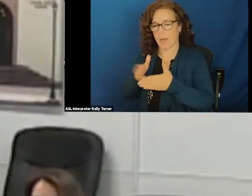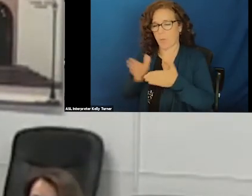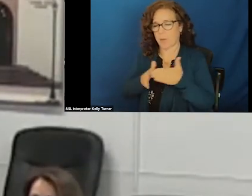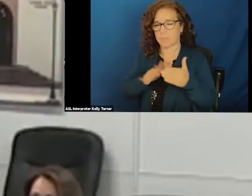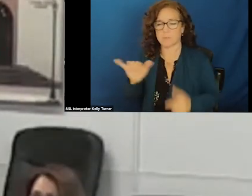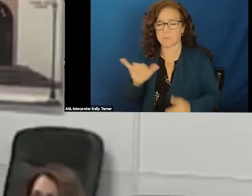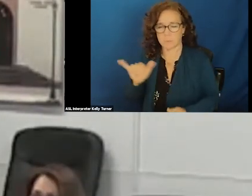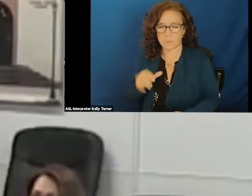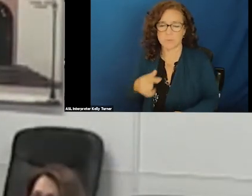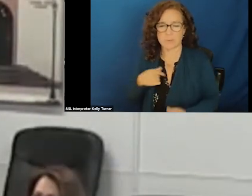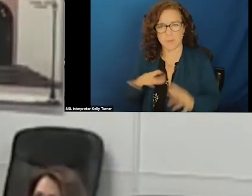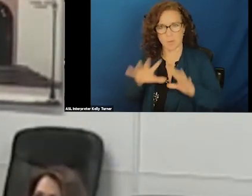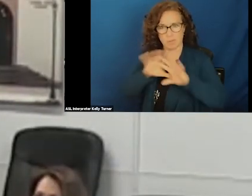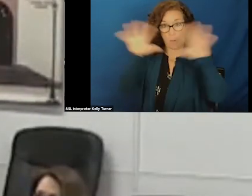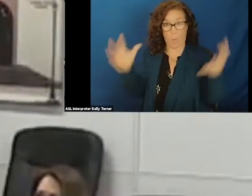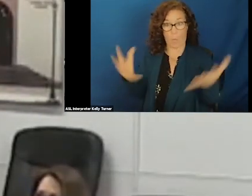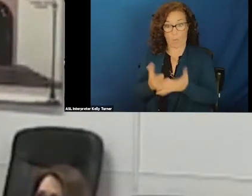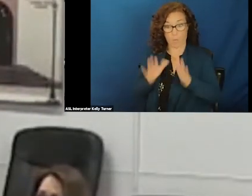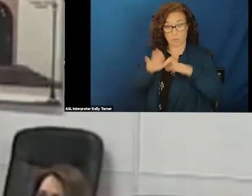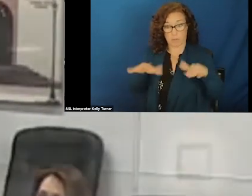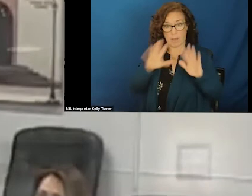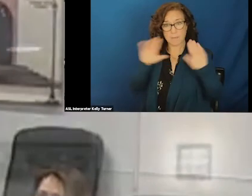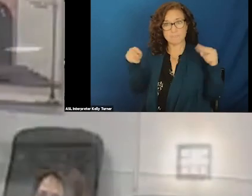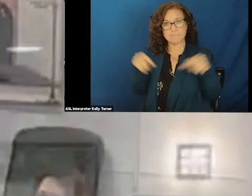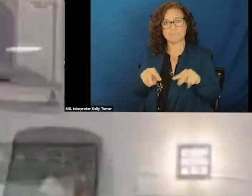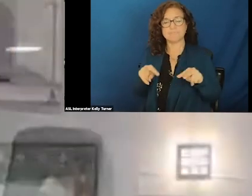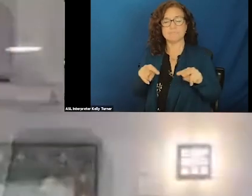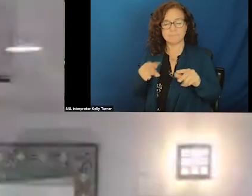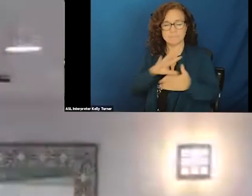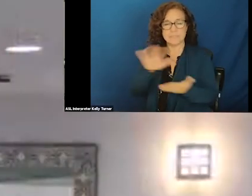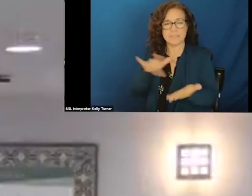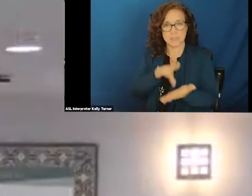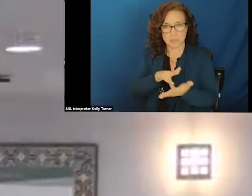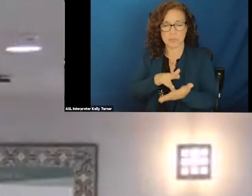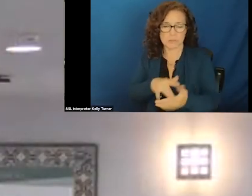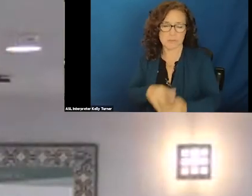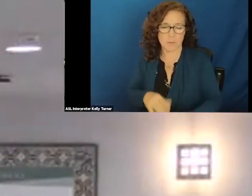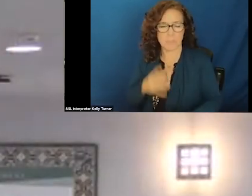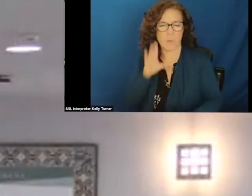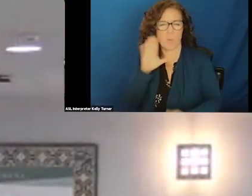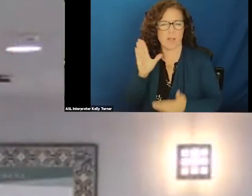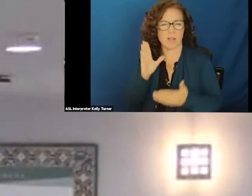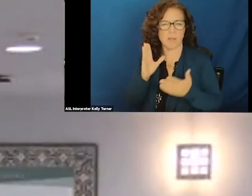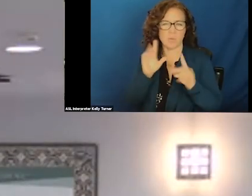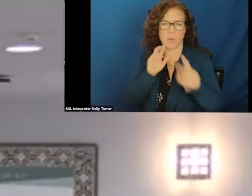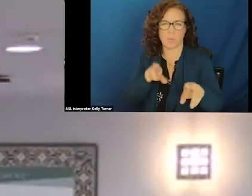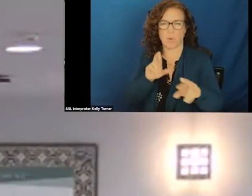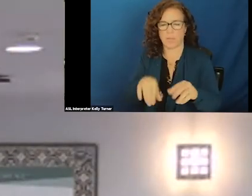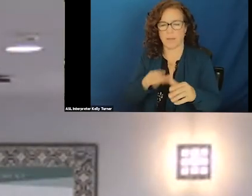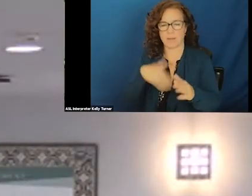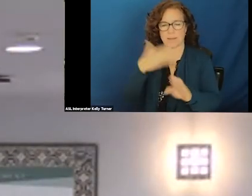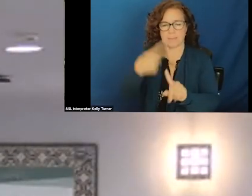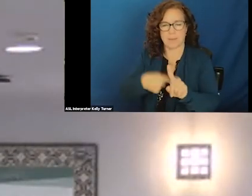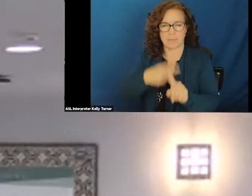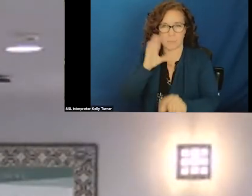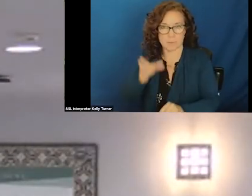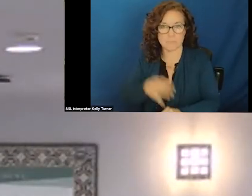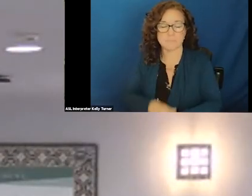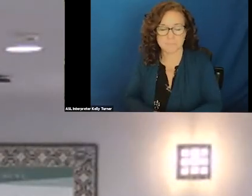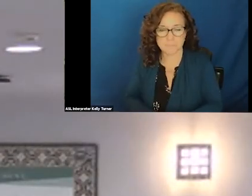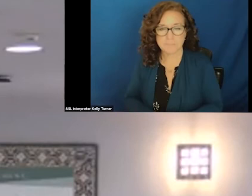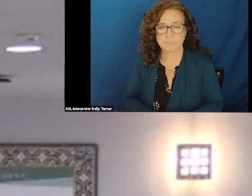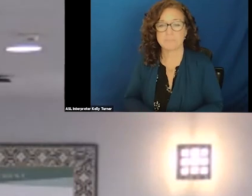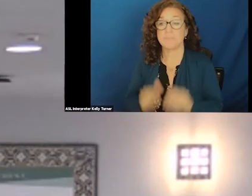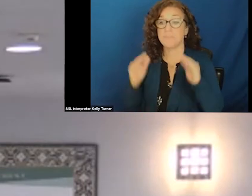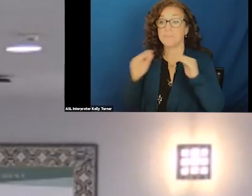I'd also like to just mention that I think that although it's neat and tidy to think 50-50, I don't think that we